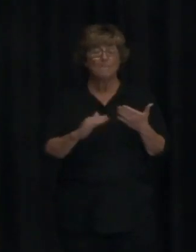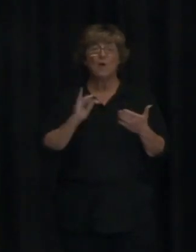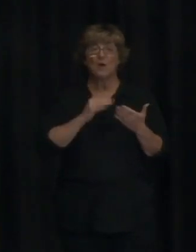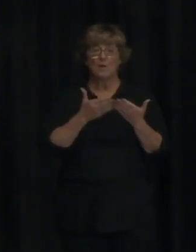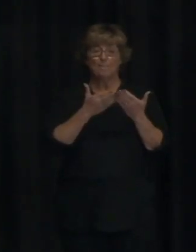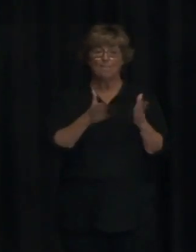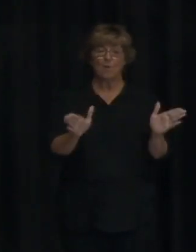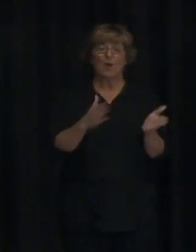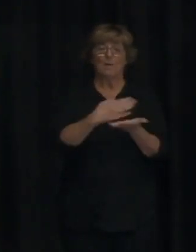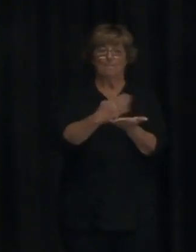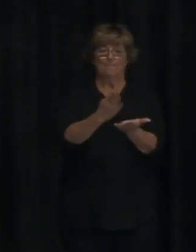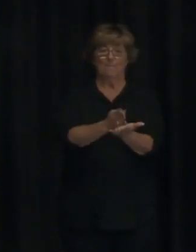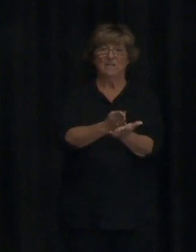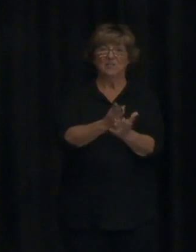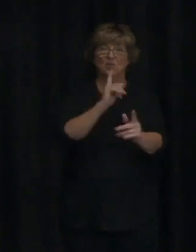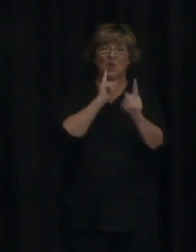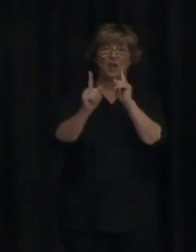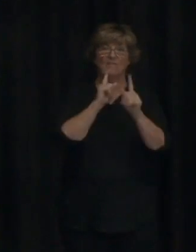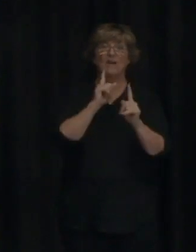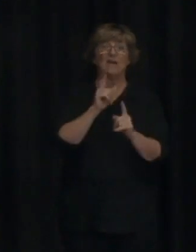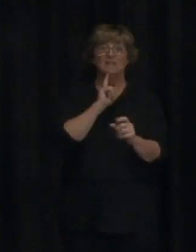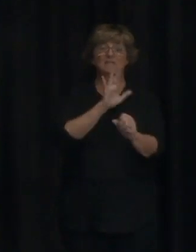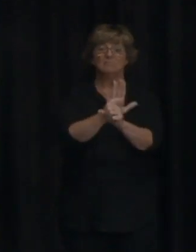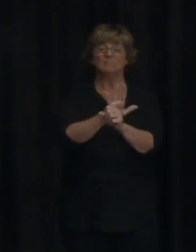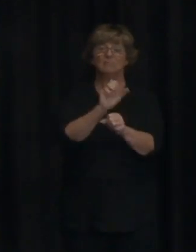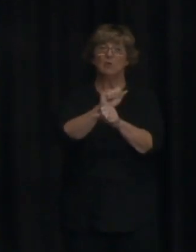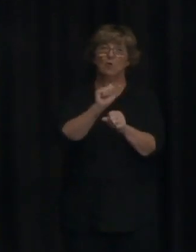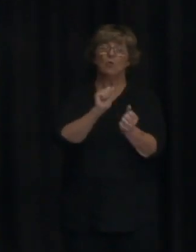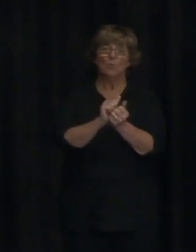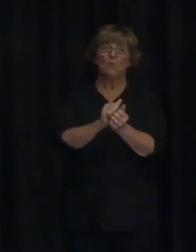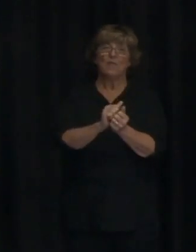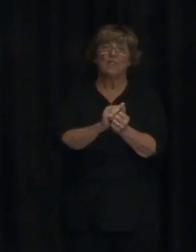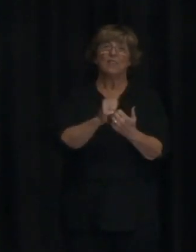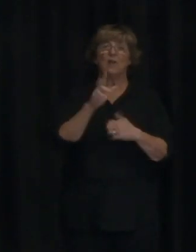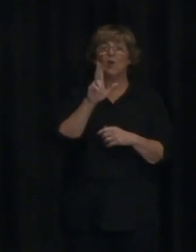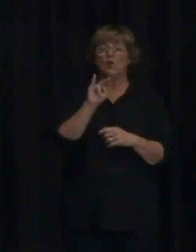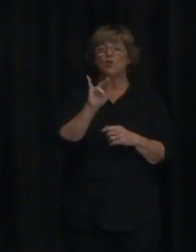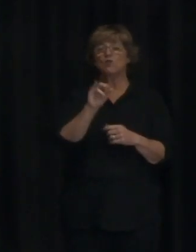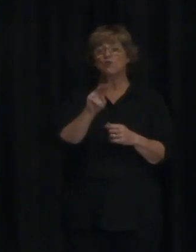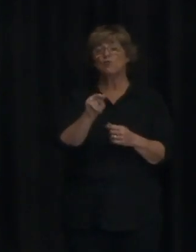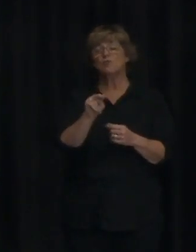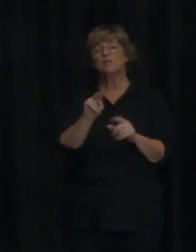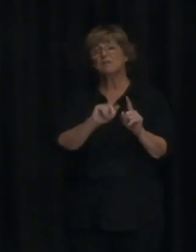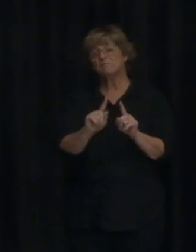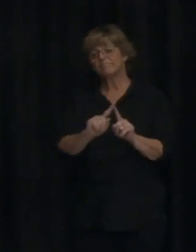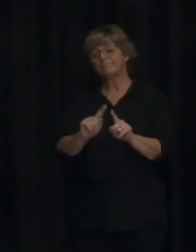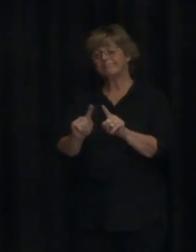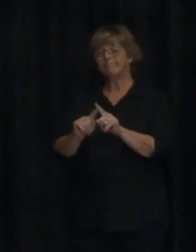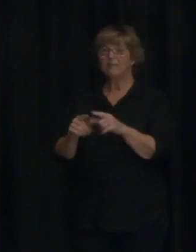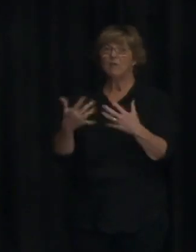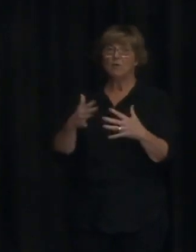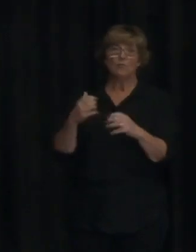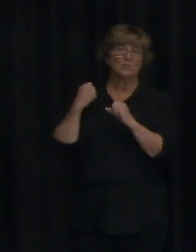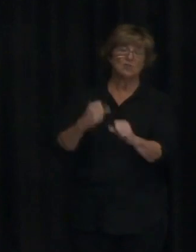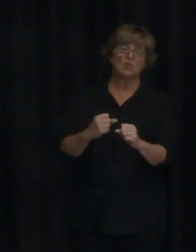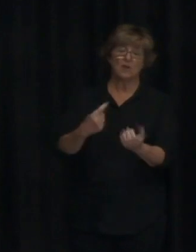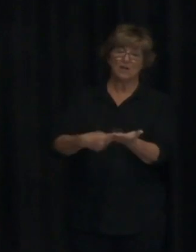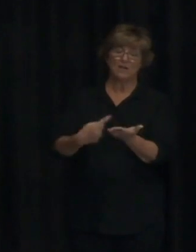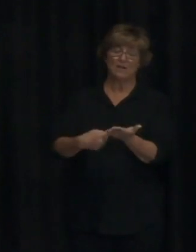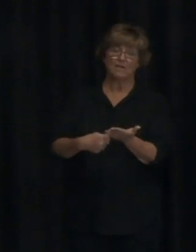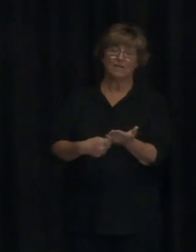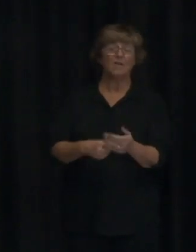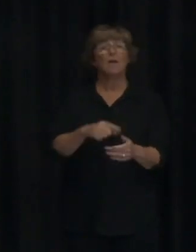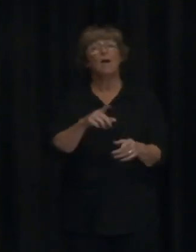budget conversation, and I can assure you, working with our bargaining units, we're having those conversations very robustly. And can you